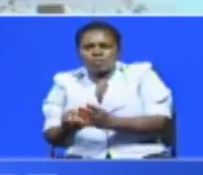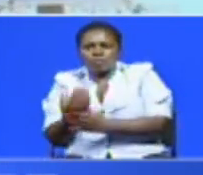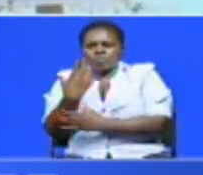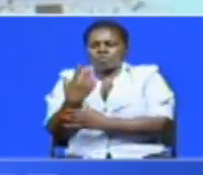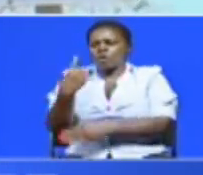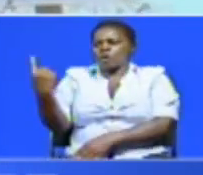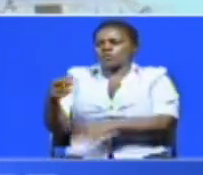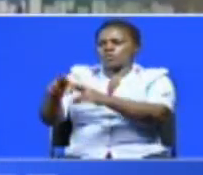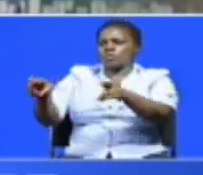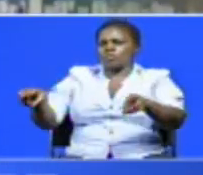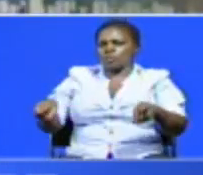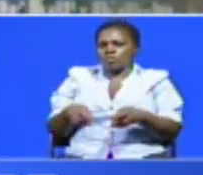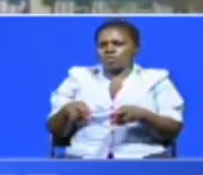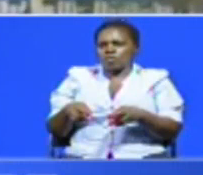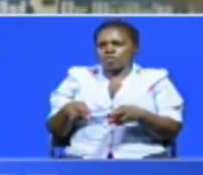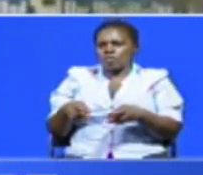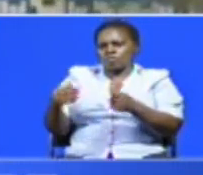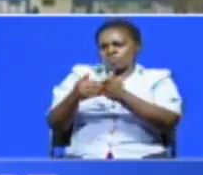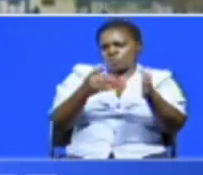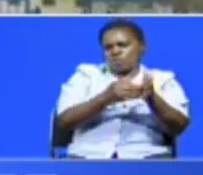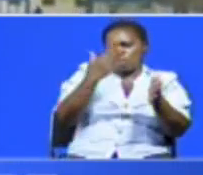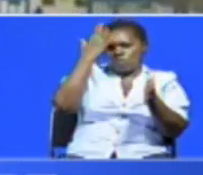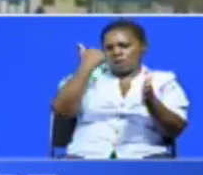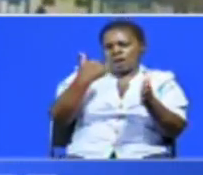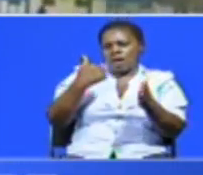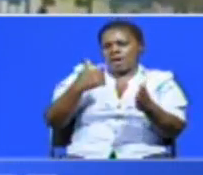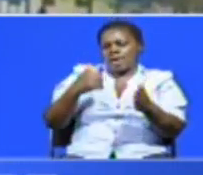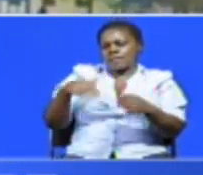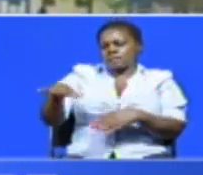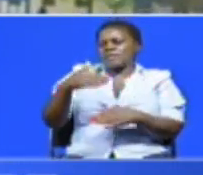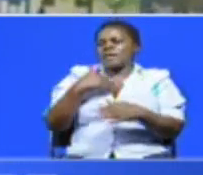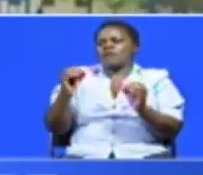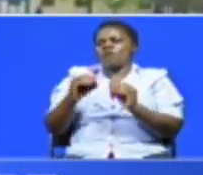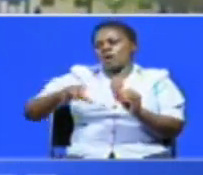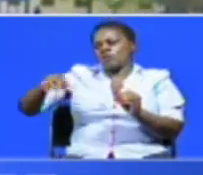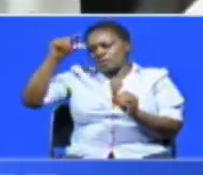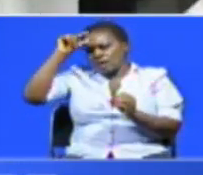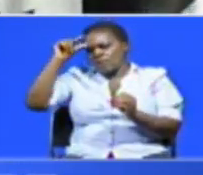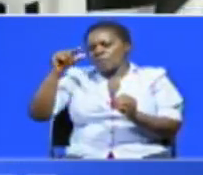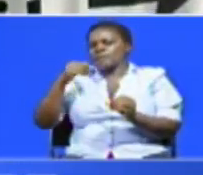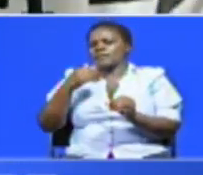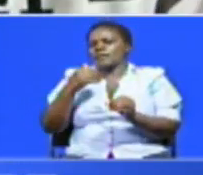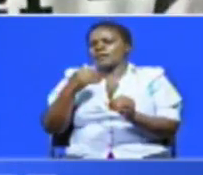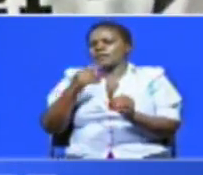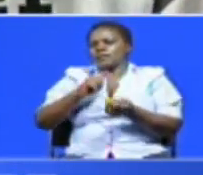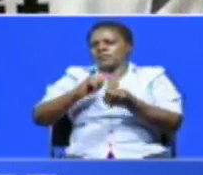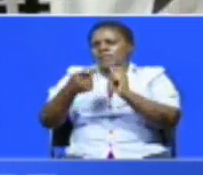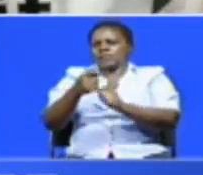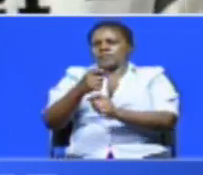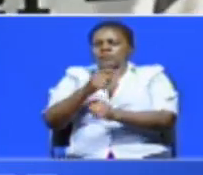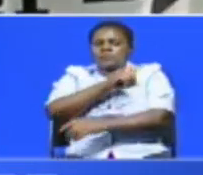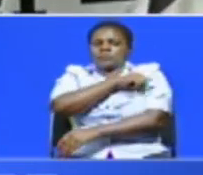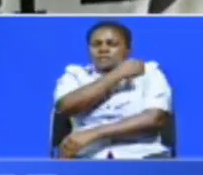an isolation ward have been hindered due to lack of adequate space. The county government has resolved to convert a